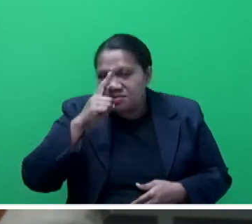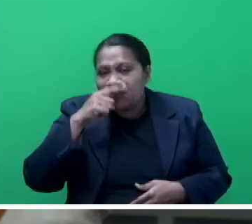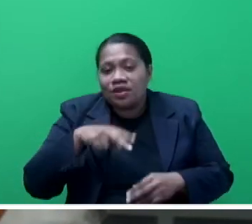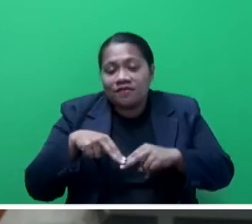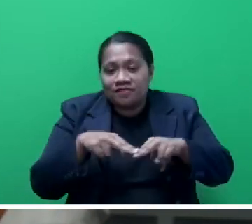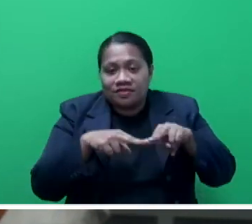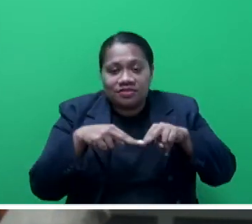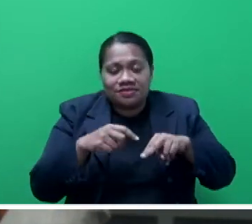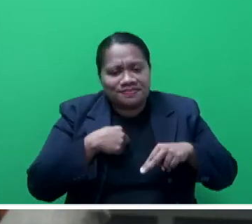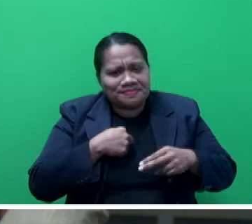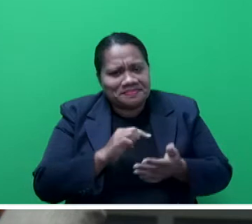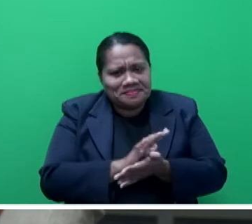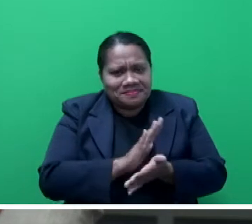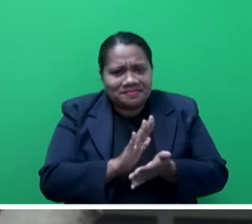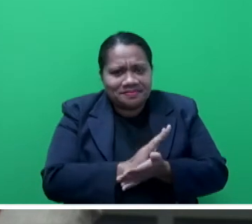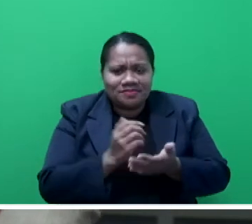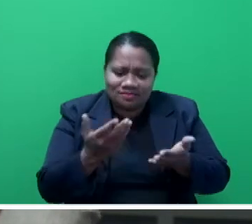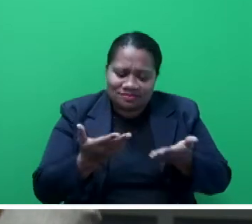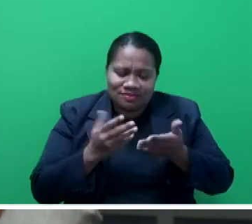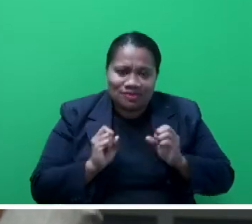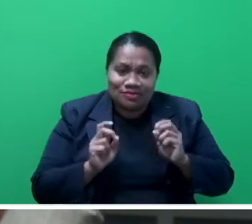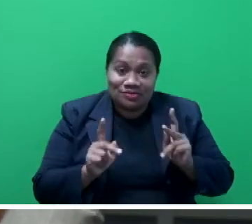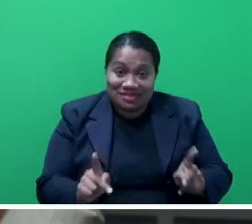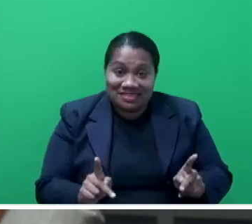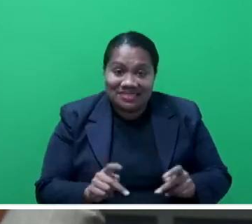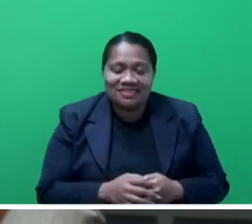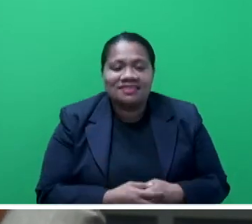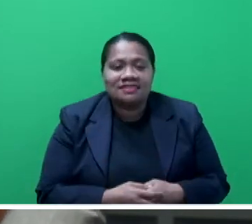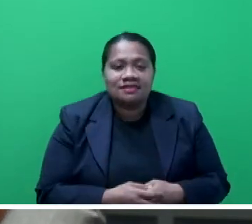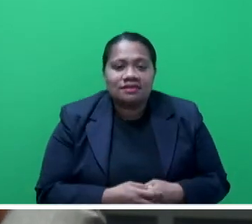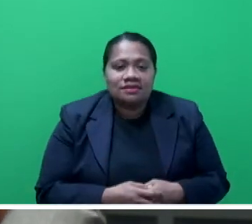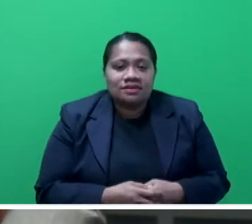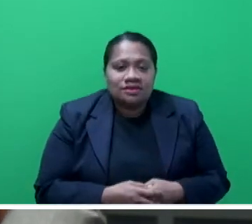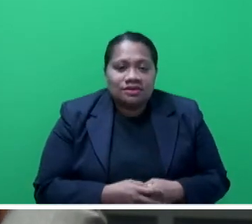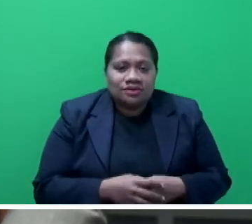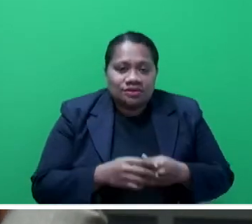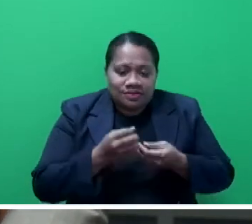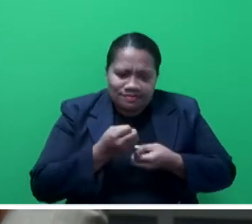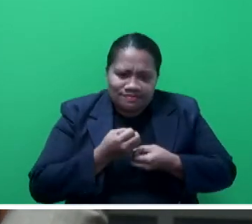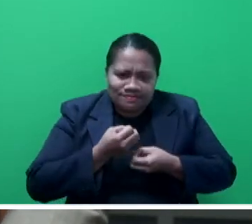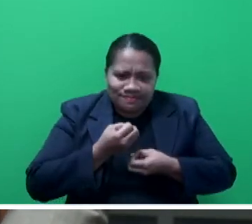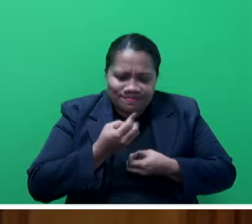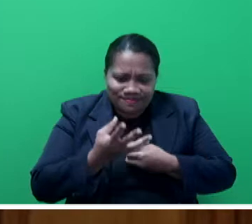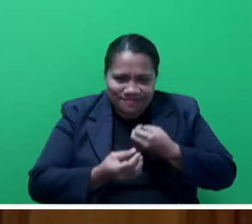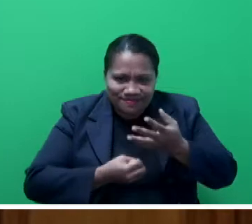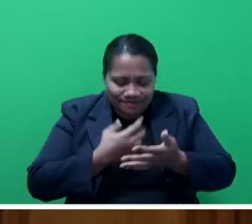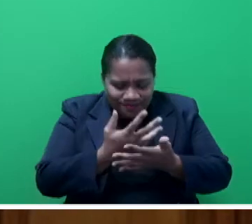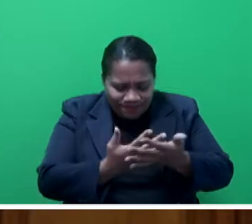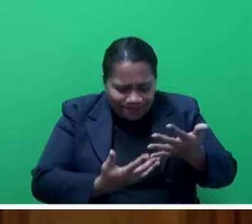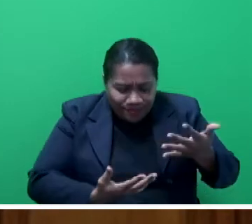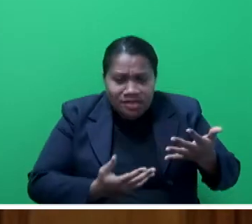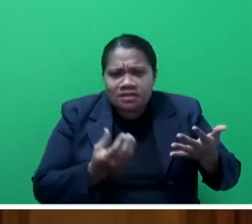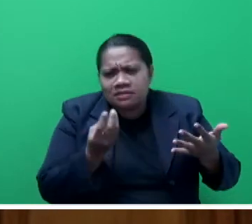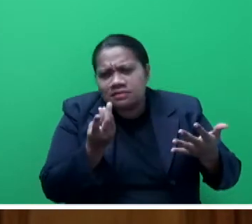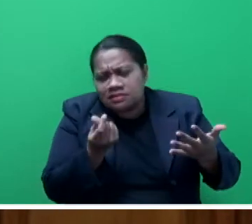grateful to be given this opportunity to highlight to this August House on some of the major